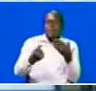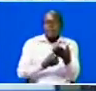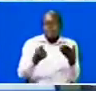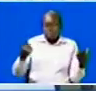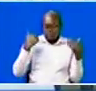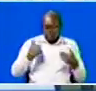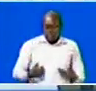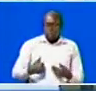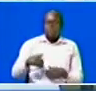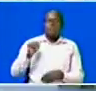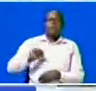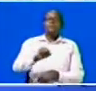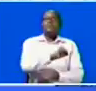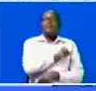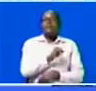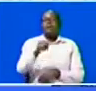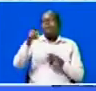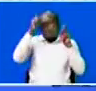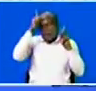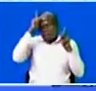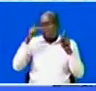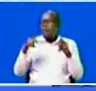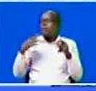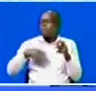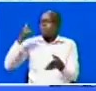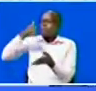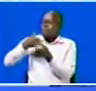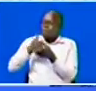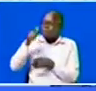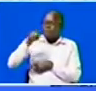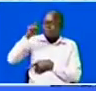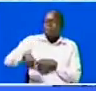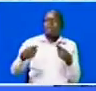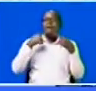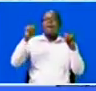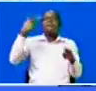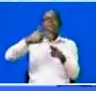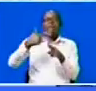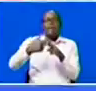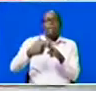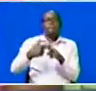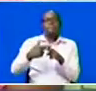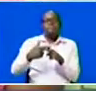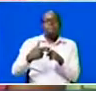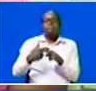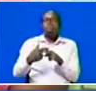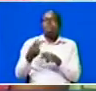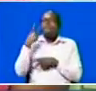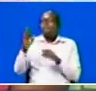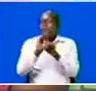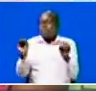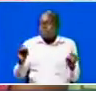senator Kakamega ninaenda kutaja majina ya wale watu ambao wako nyuma ya scandal, because we are doing fact finding. You might not see them